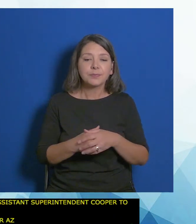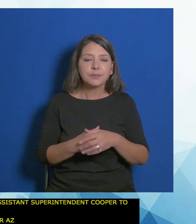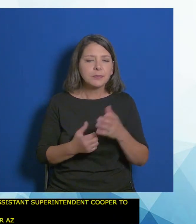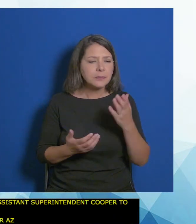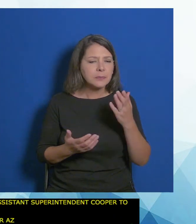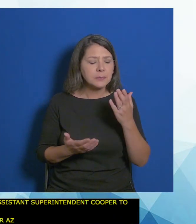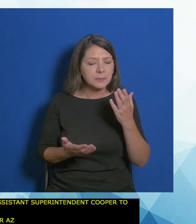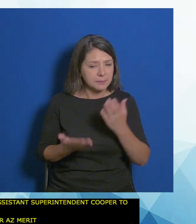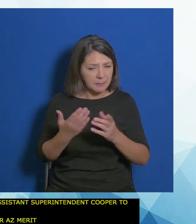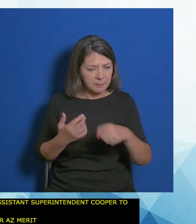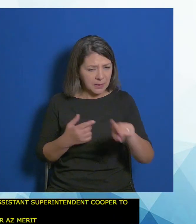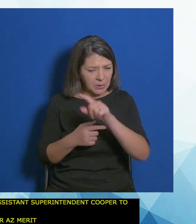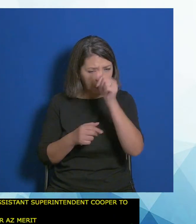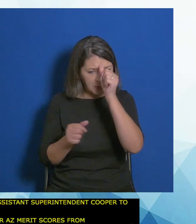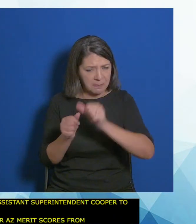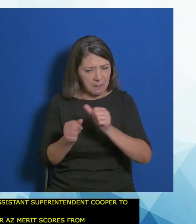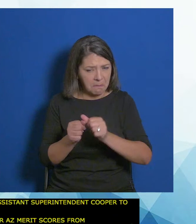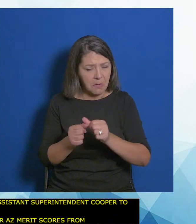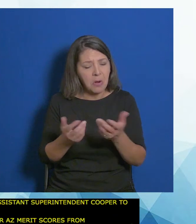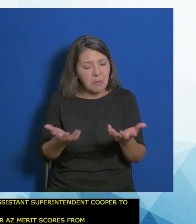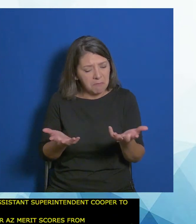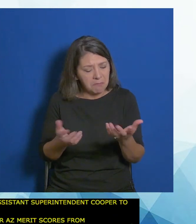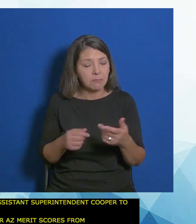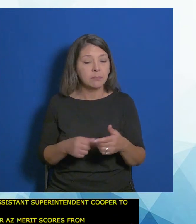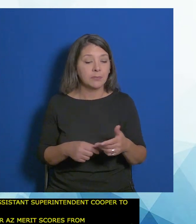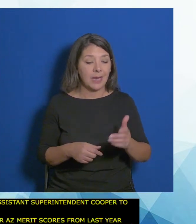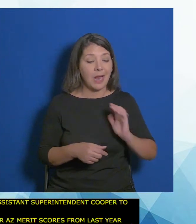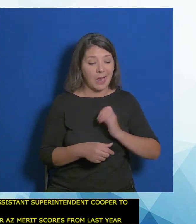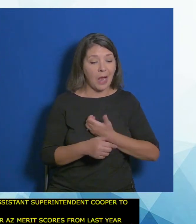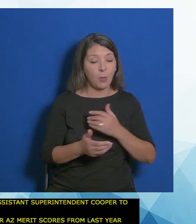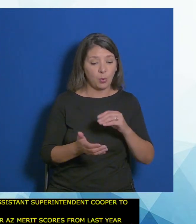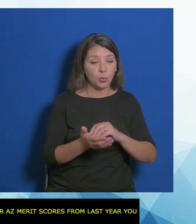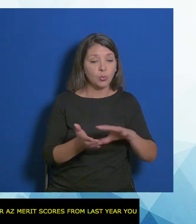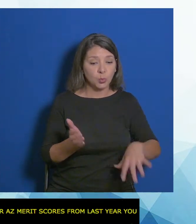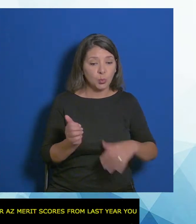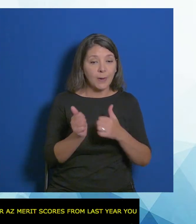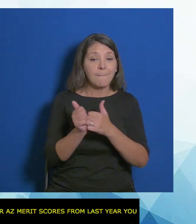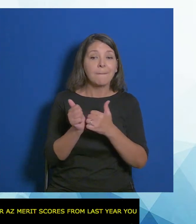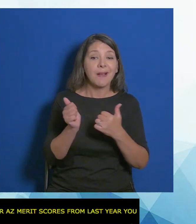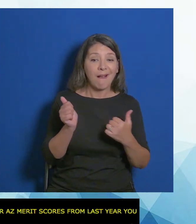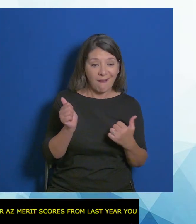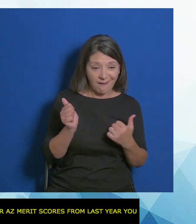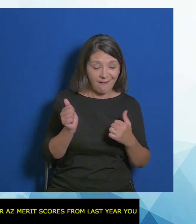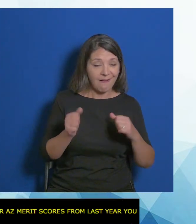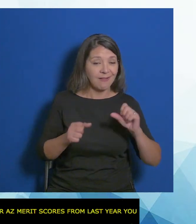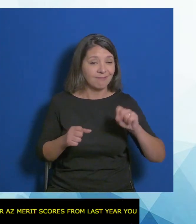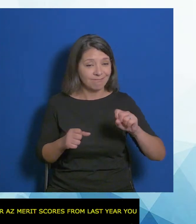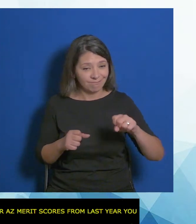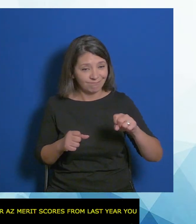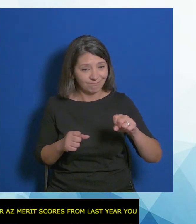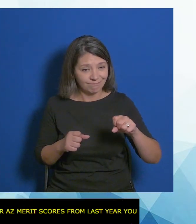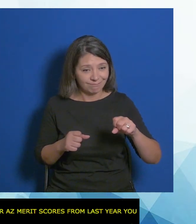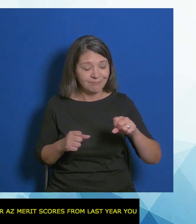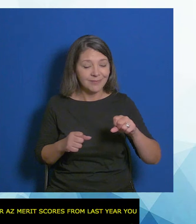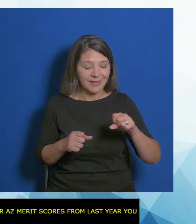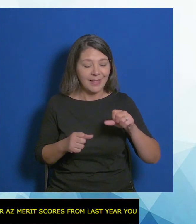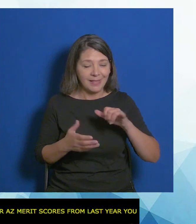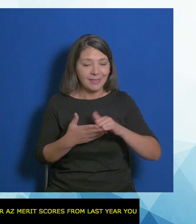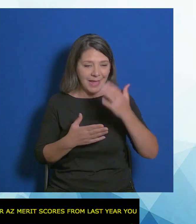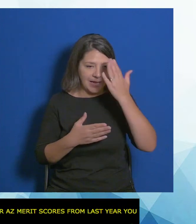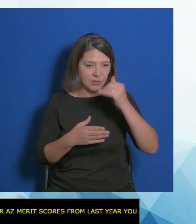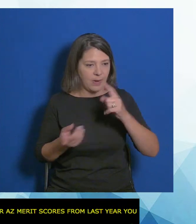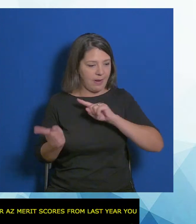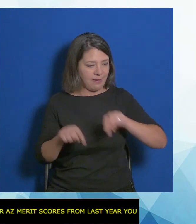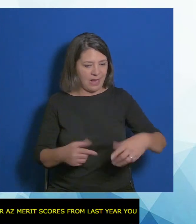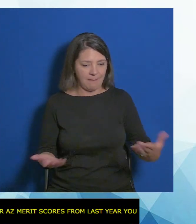that not only are our students behind that come to our school, they come to our school because they're behind. And then